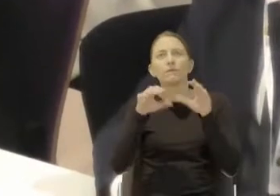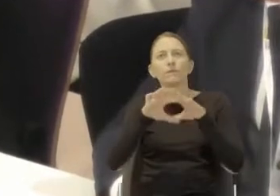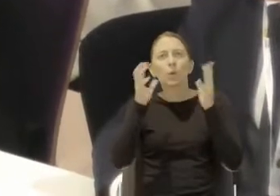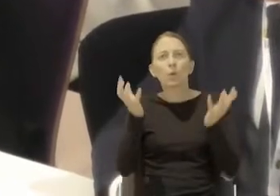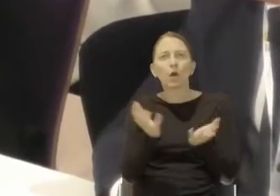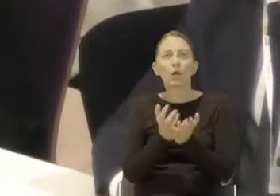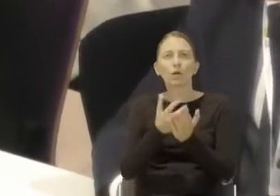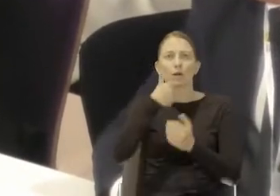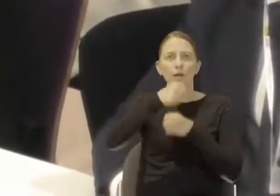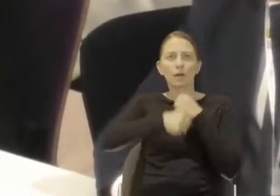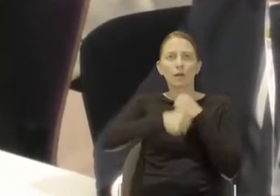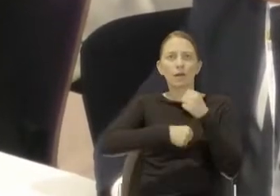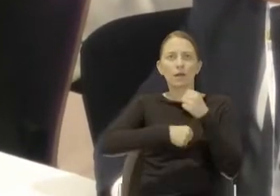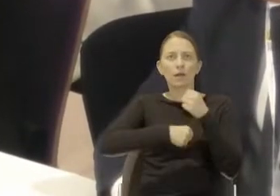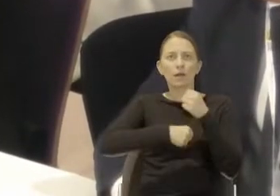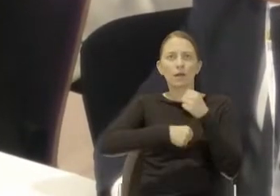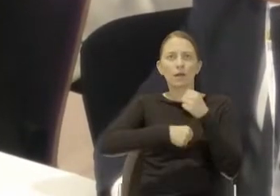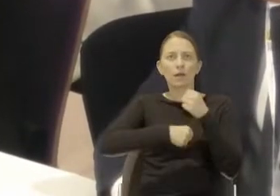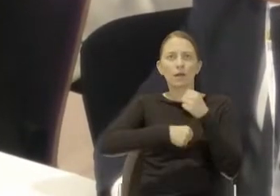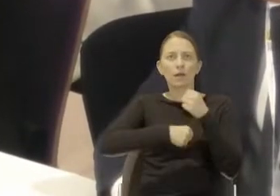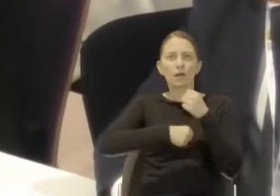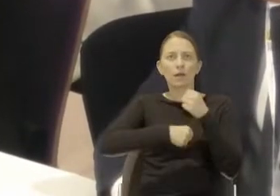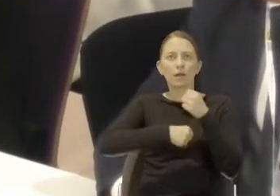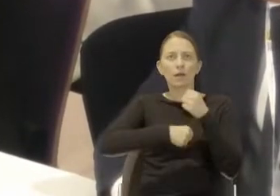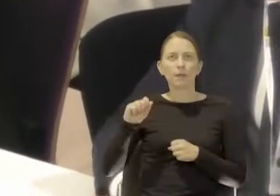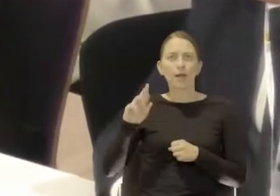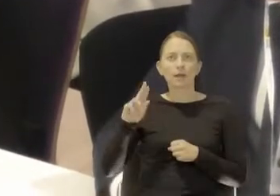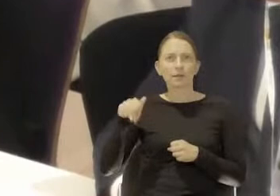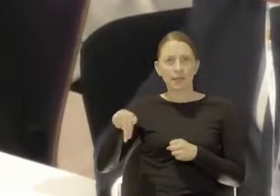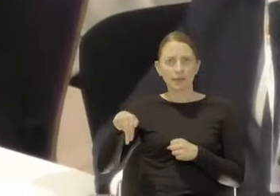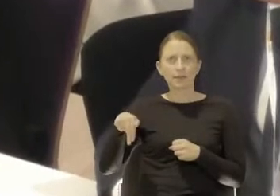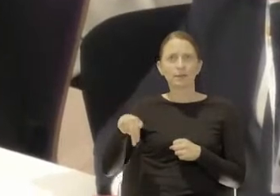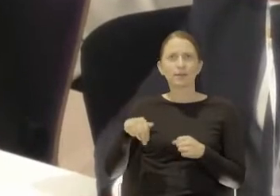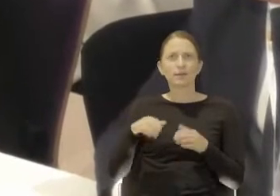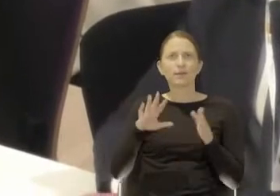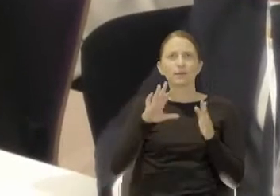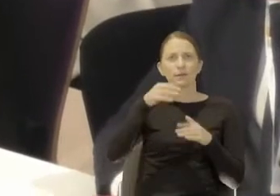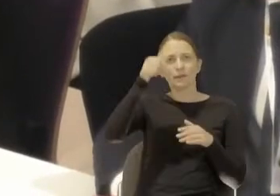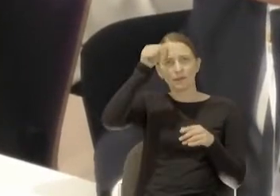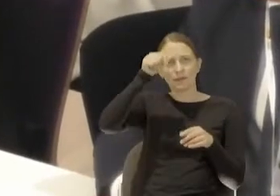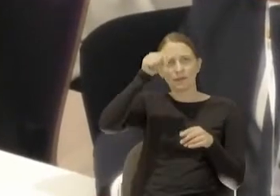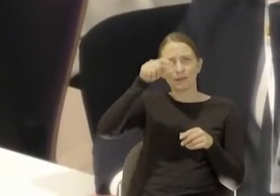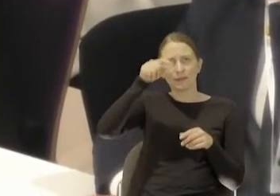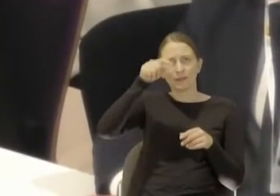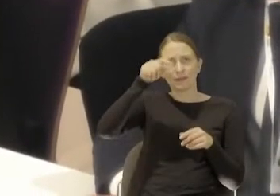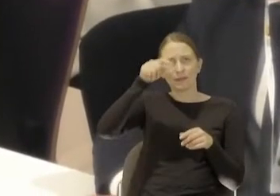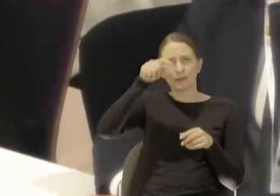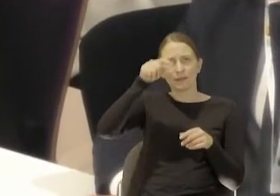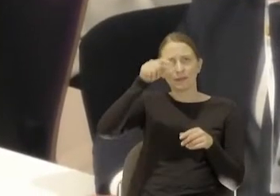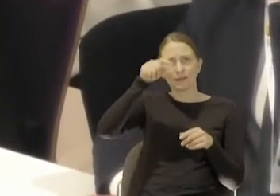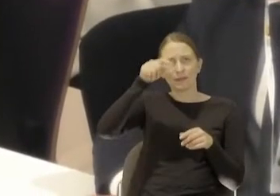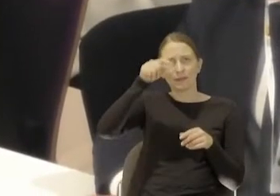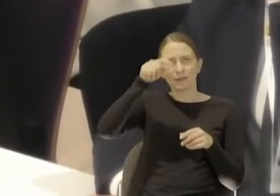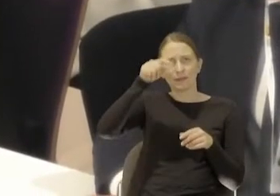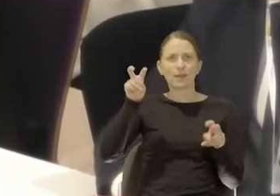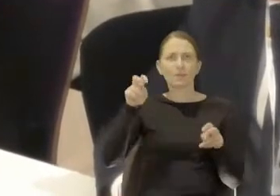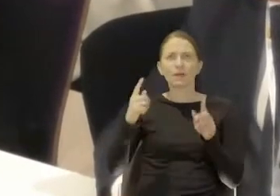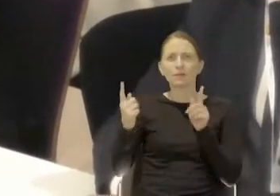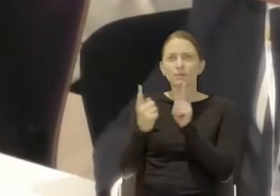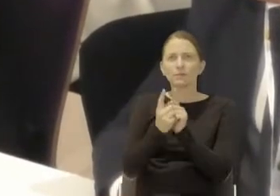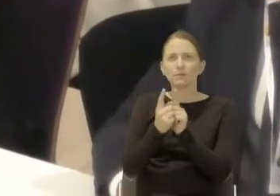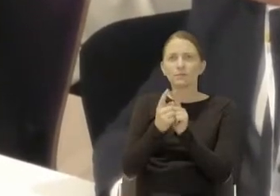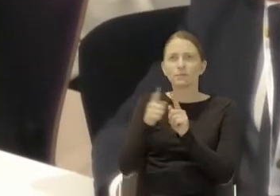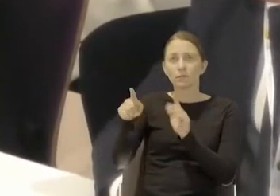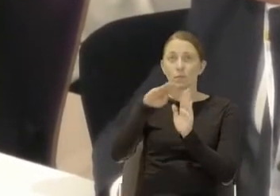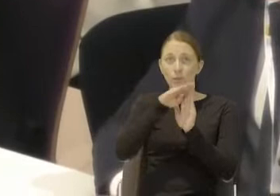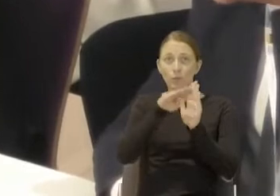stages. We aim to organize it in this October, and I would like to avail myself of this opportunity to invite all of you to attend this